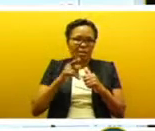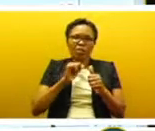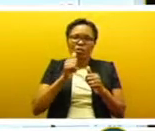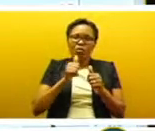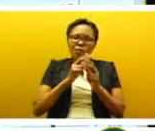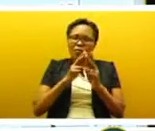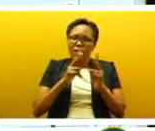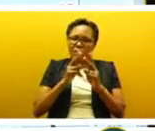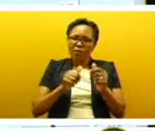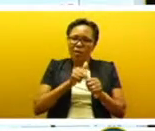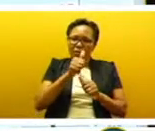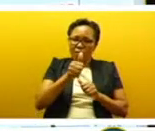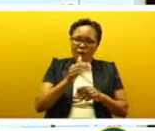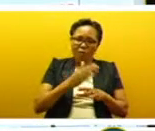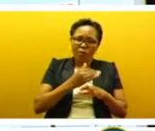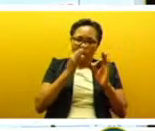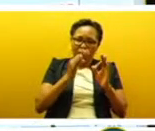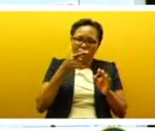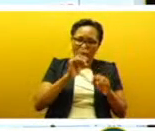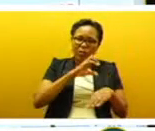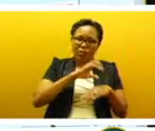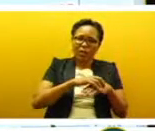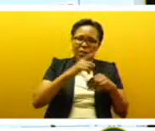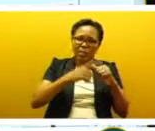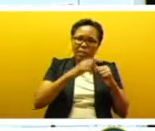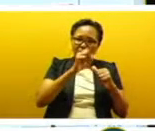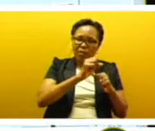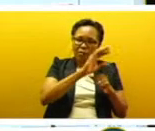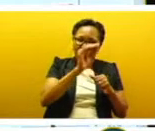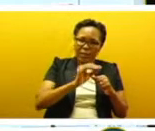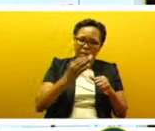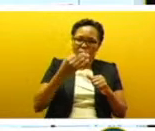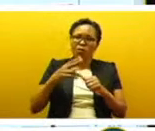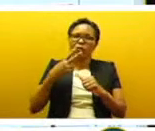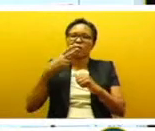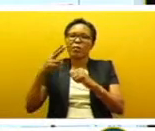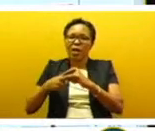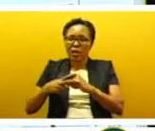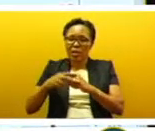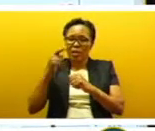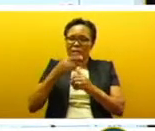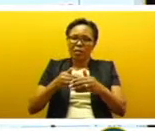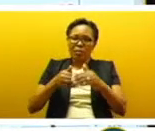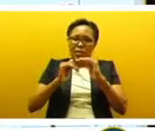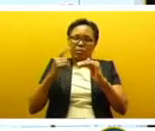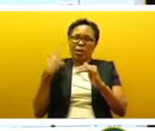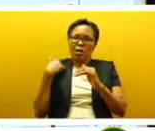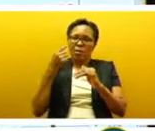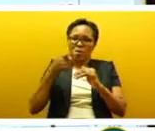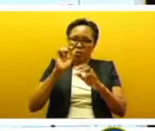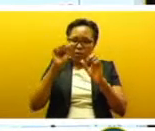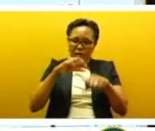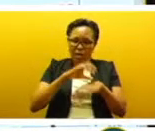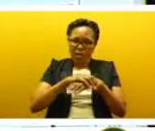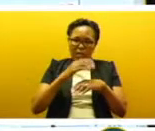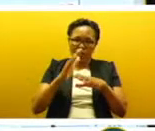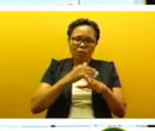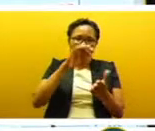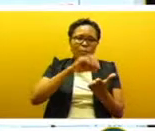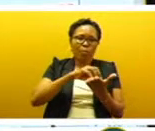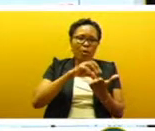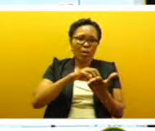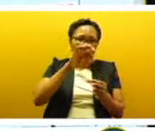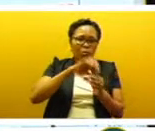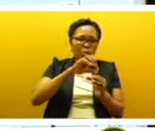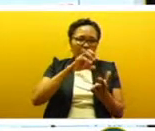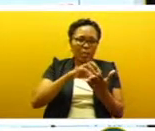from when you take 65% of 700, which is the maximum number you can have in a polling station, you end up with 455.